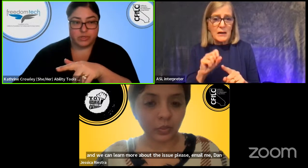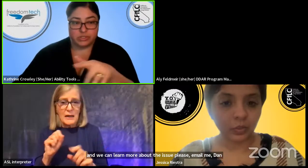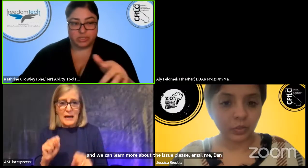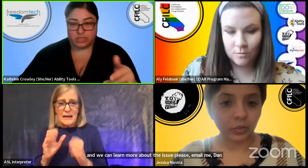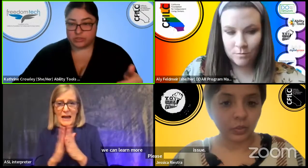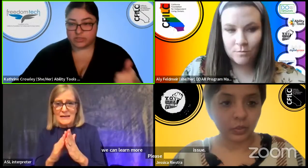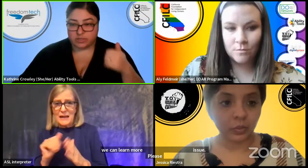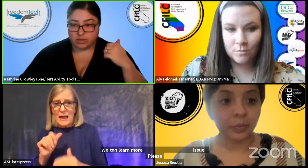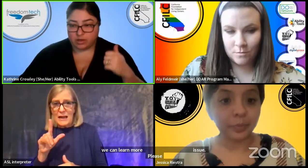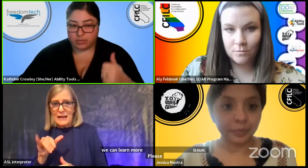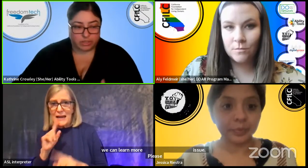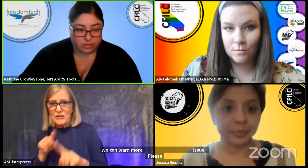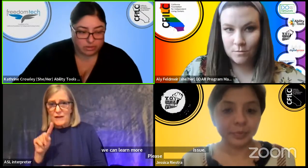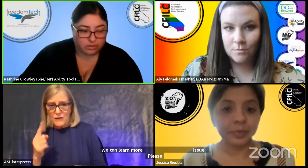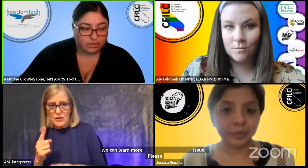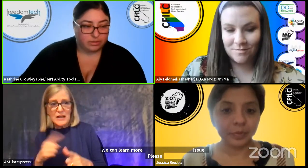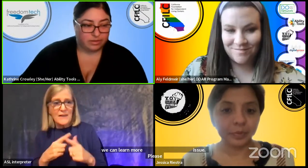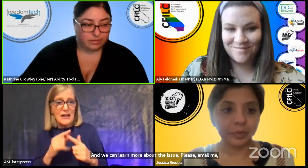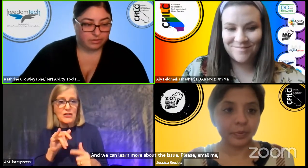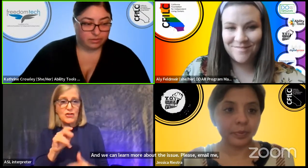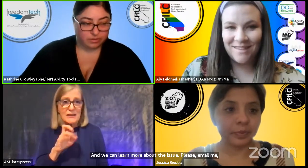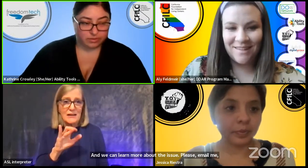the first question and Jessica, hop on in.